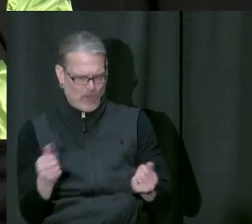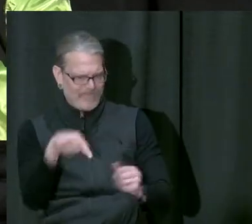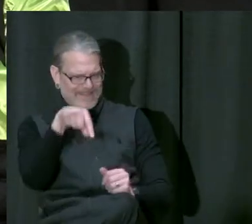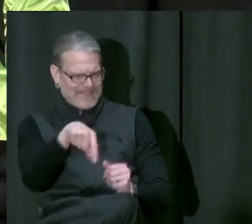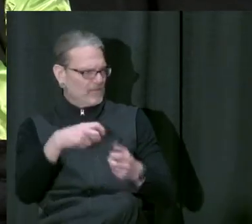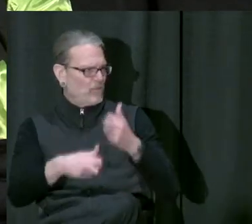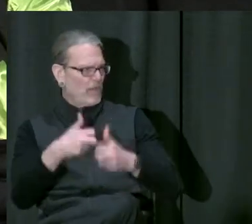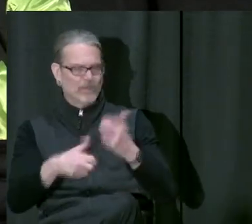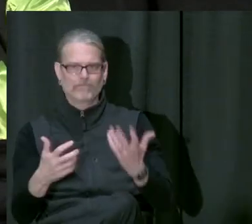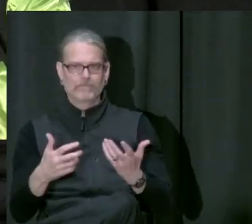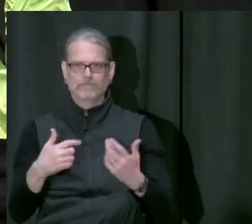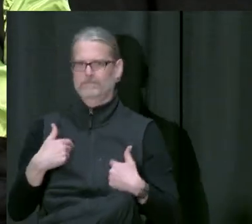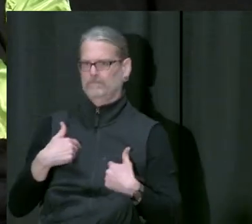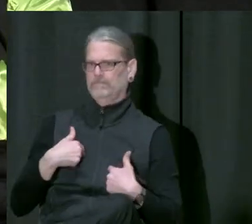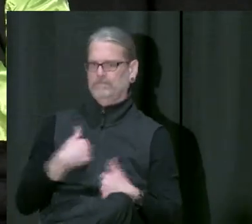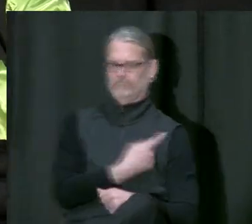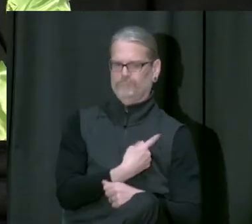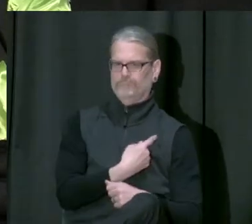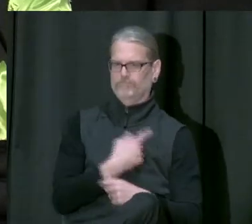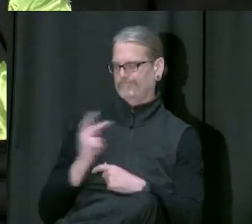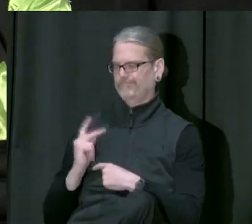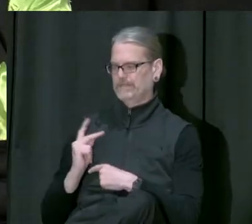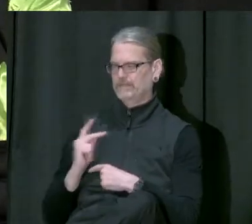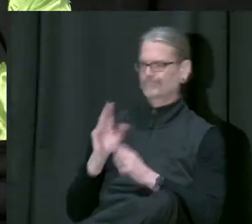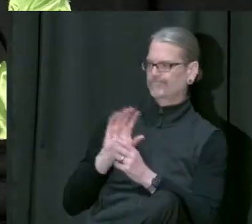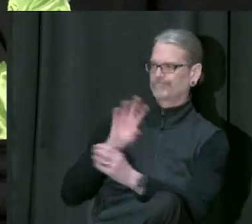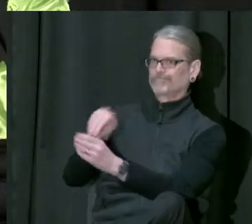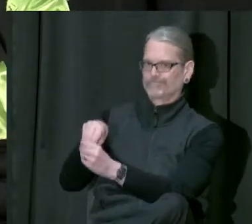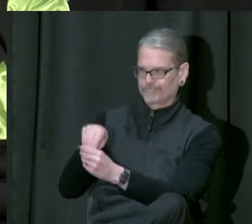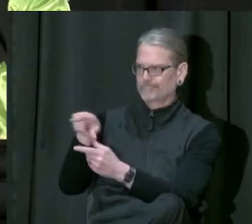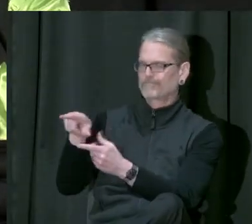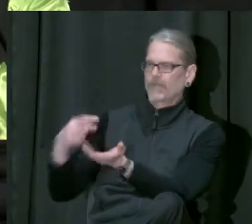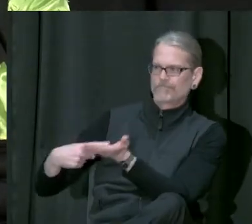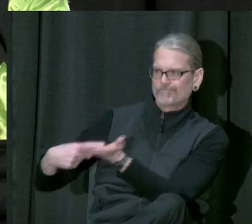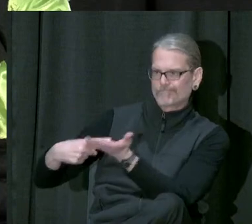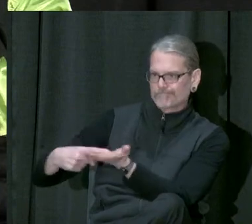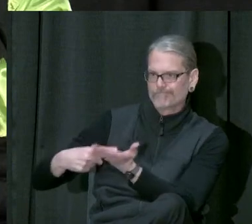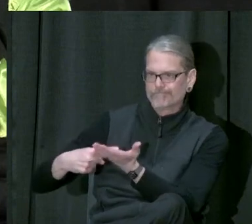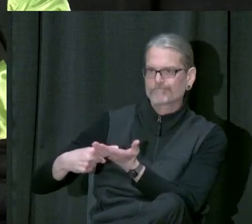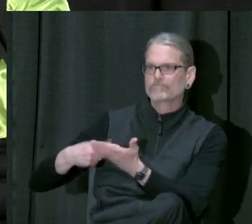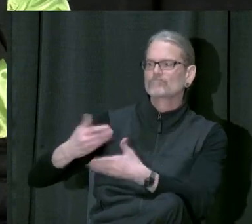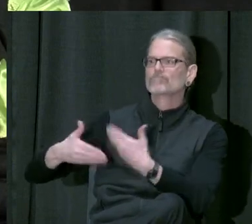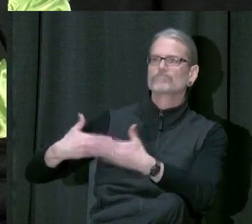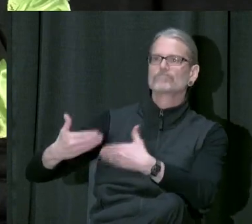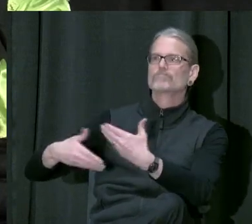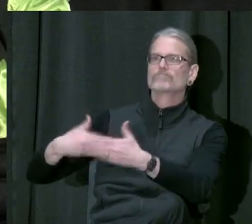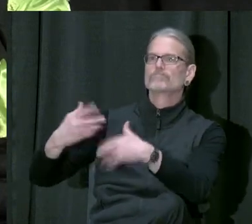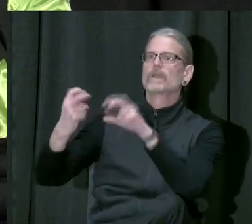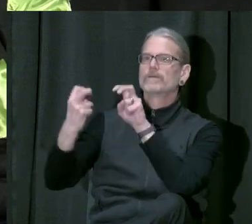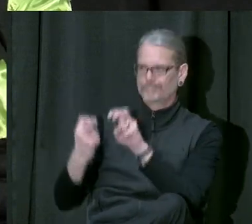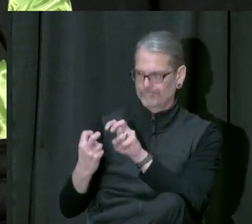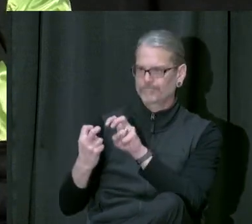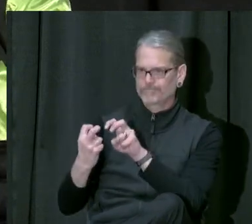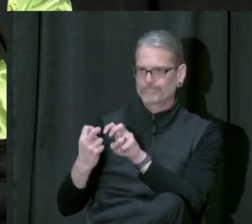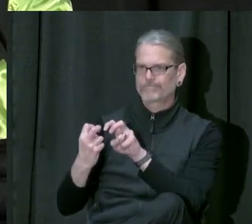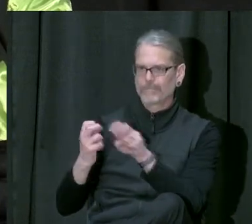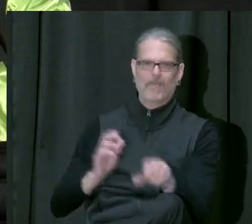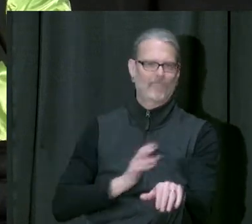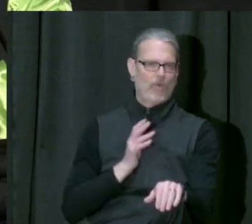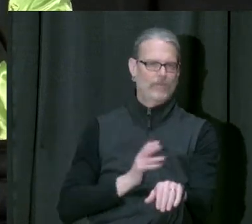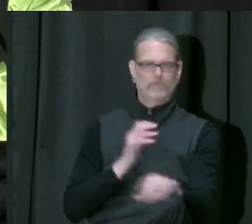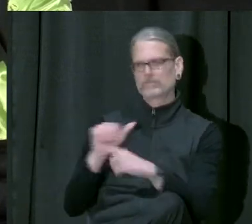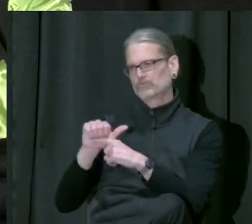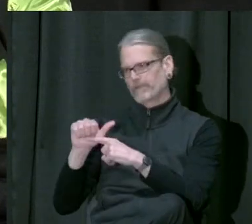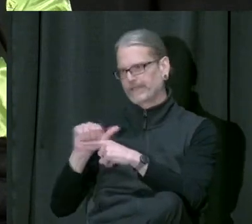problem? And that's where Chad and I come in, start having those conversations, which usually leads to sitting down and a formal kind of